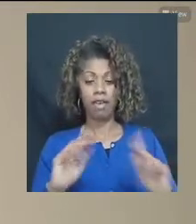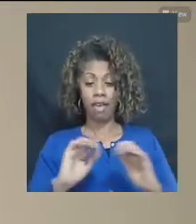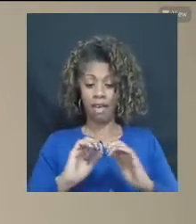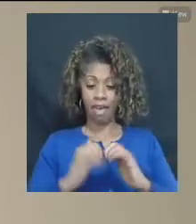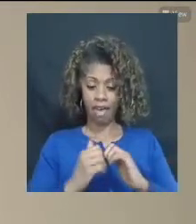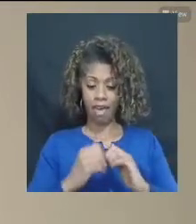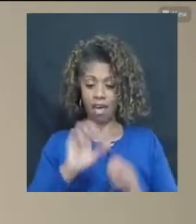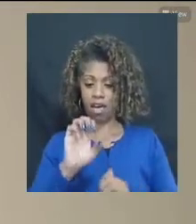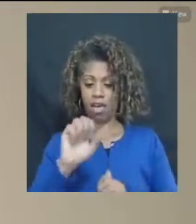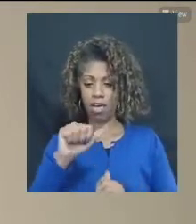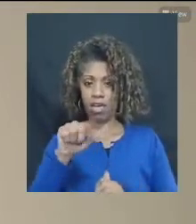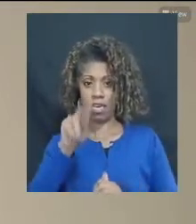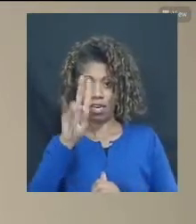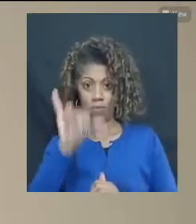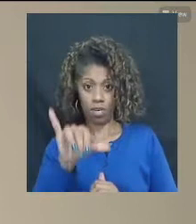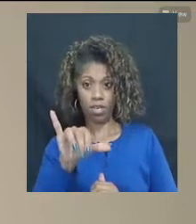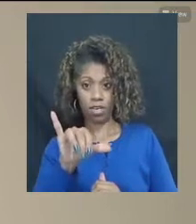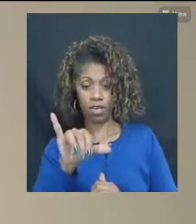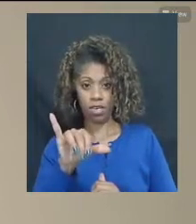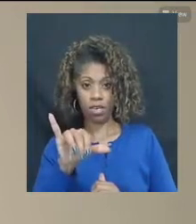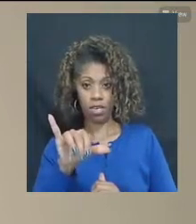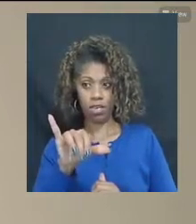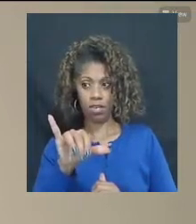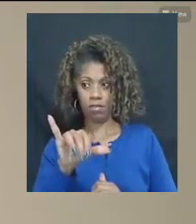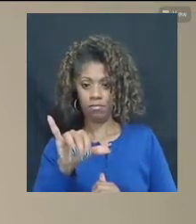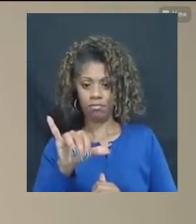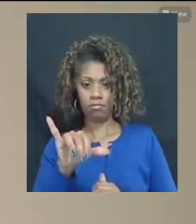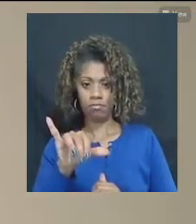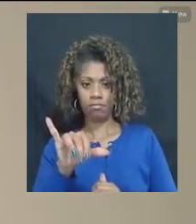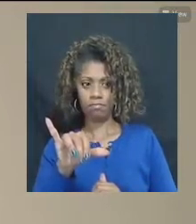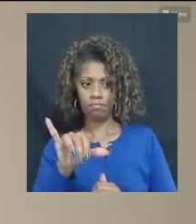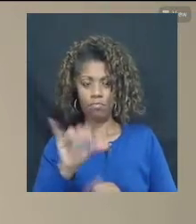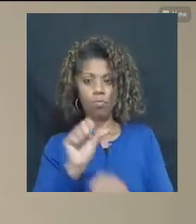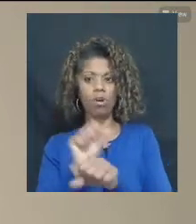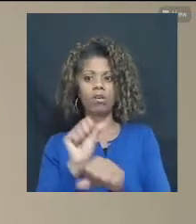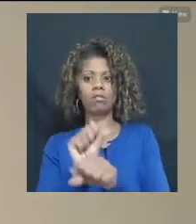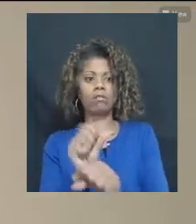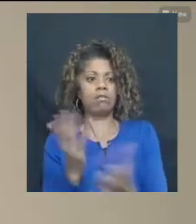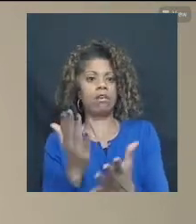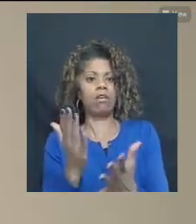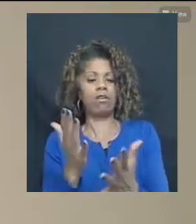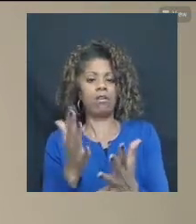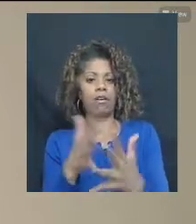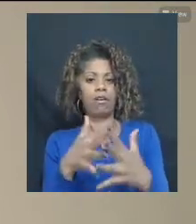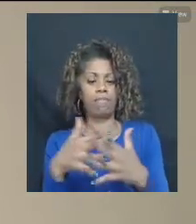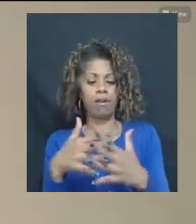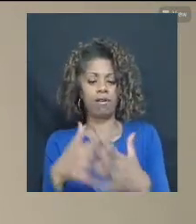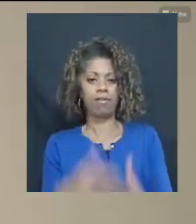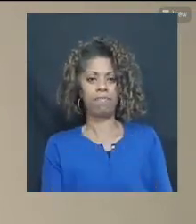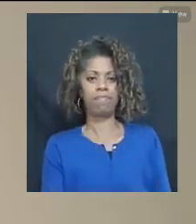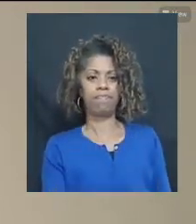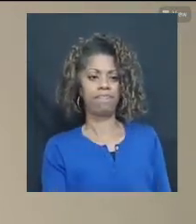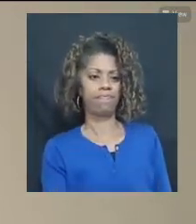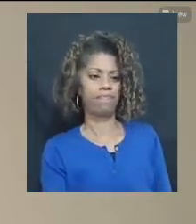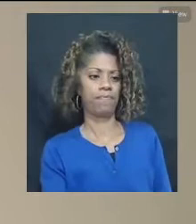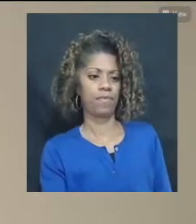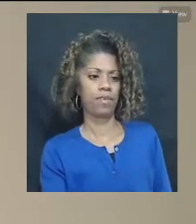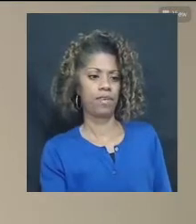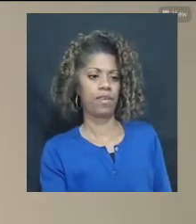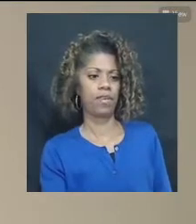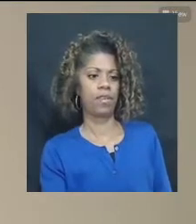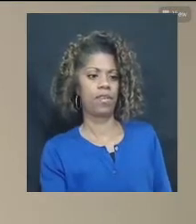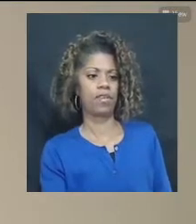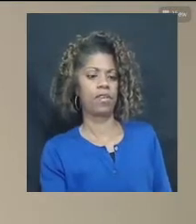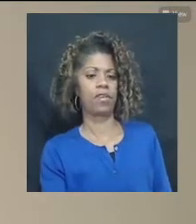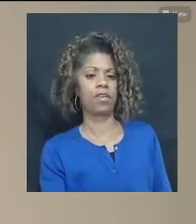and I'll explain why in just a moment. And we can make it far more integral and far more impactful than anything that was